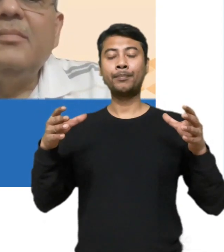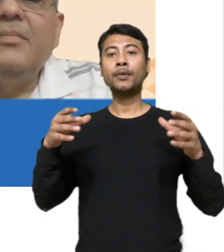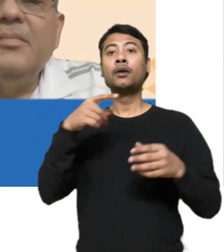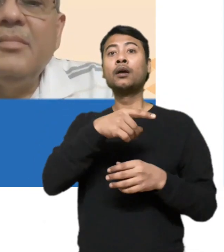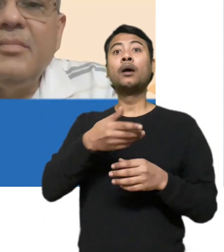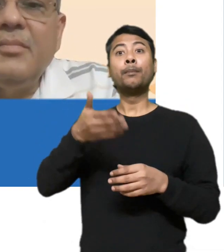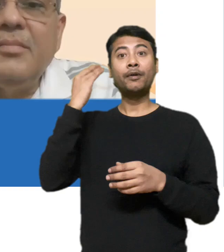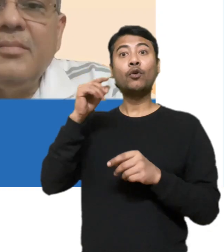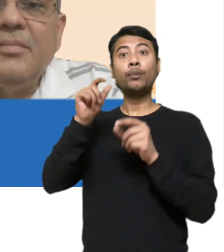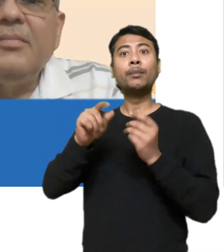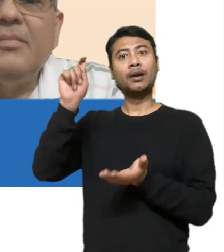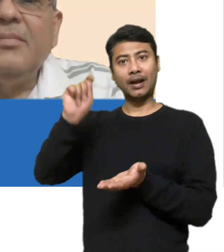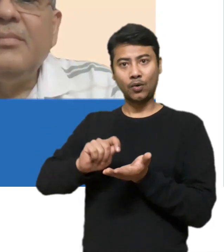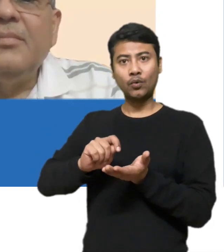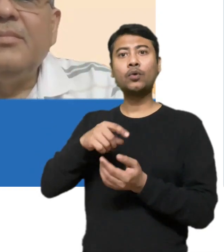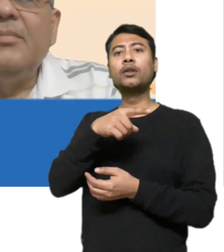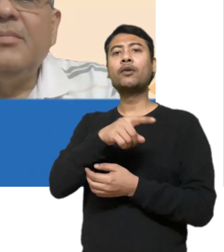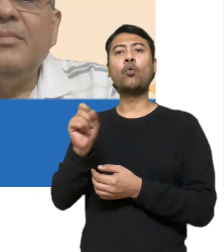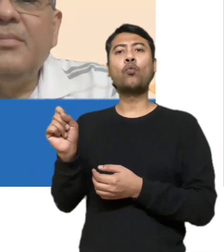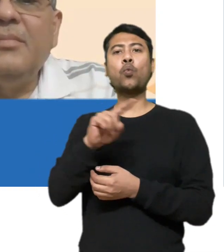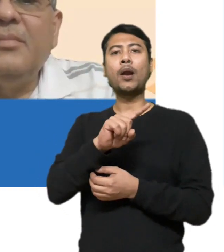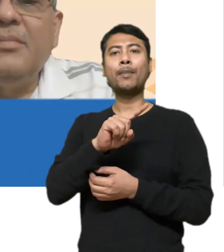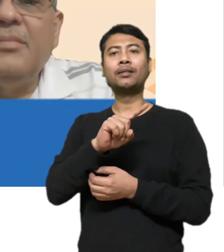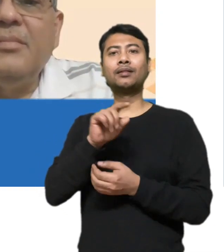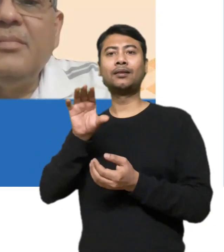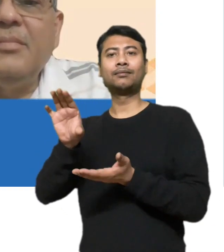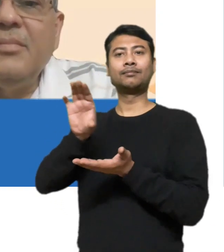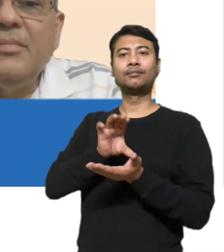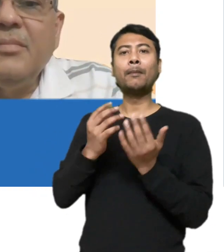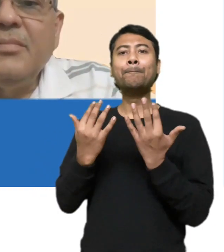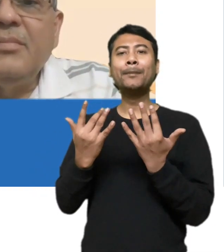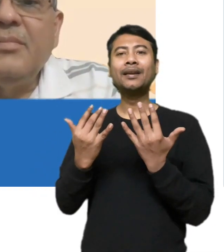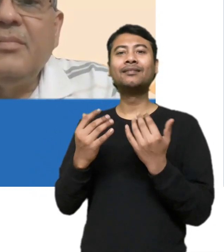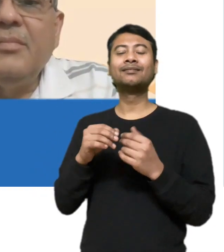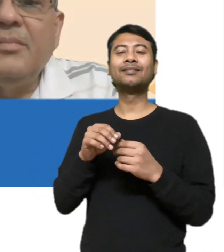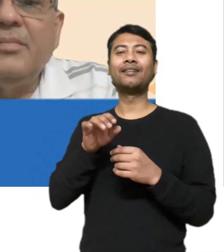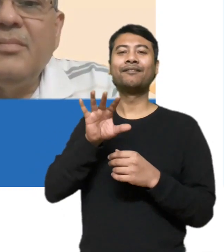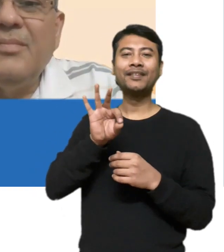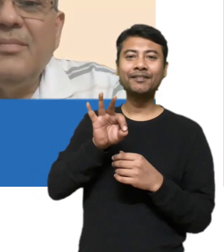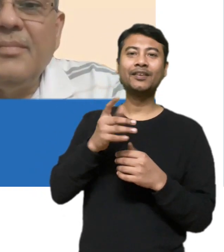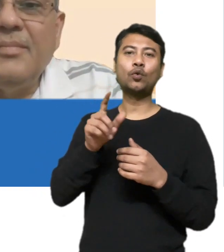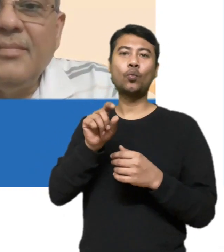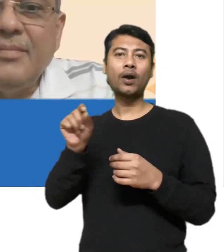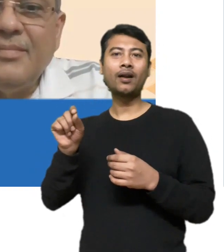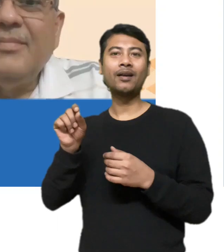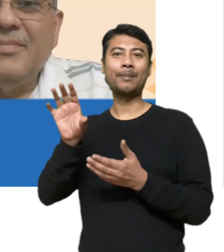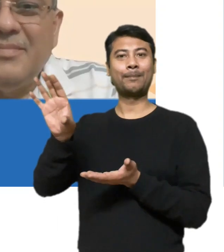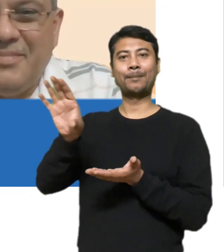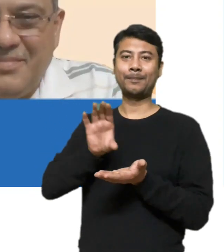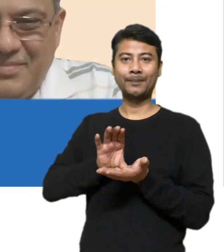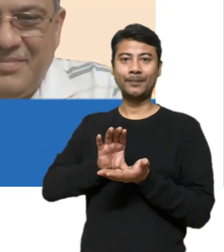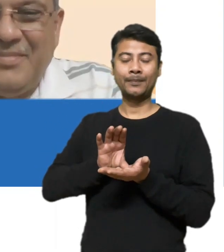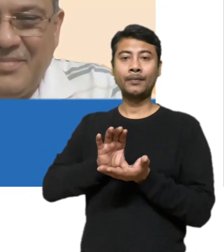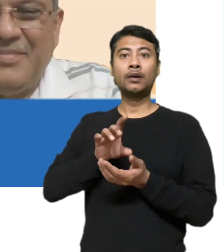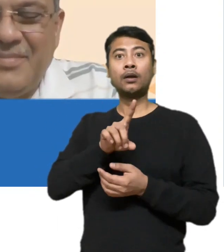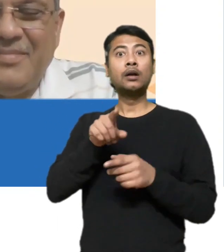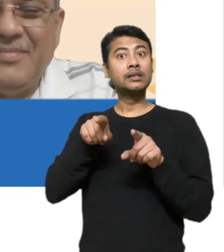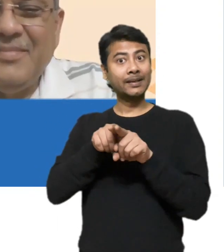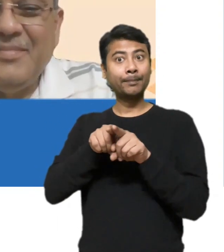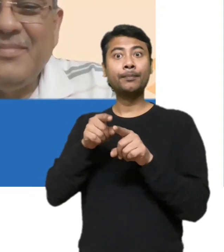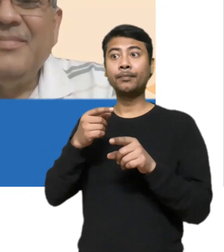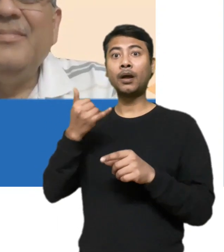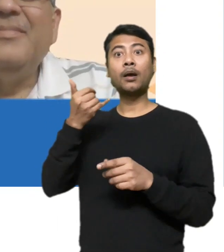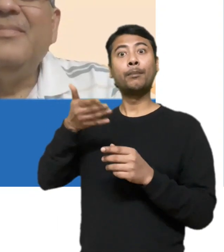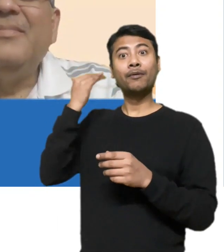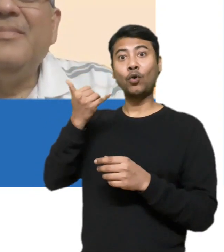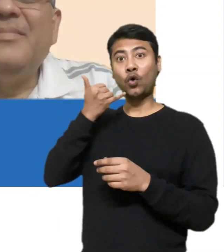buy 1 month. And then, it was like earlier when mobile phones first came, you would always measure how many calls you're making. Now